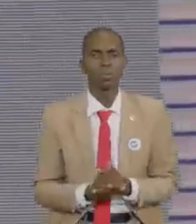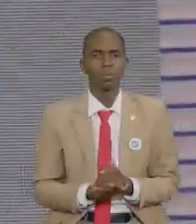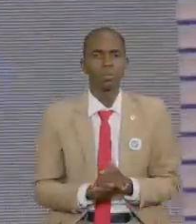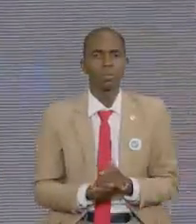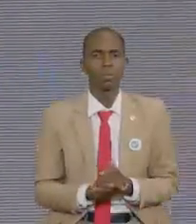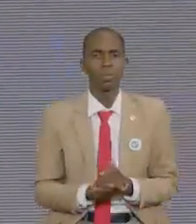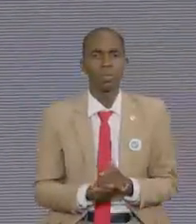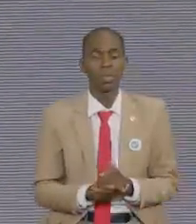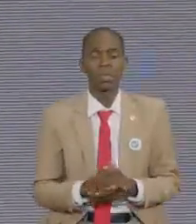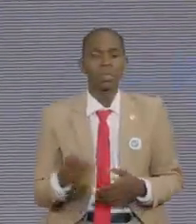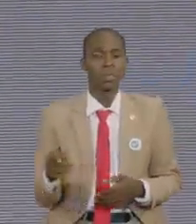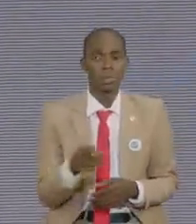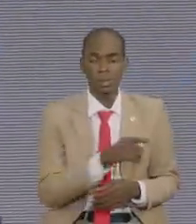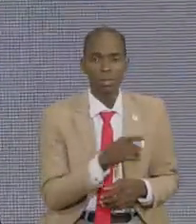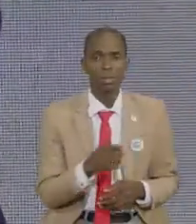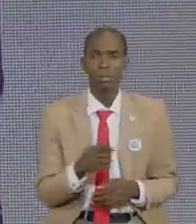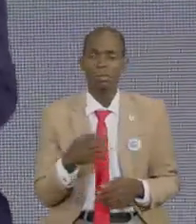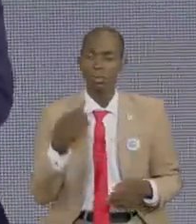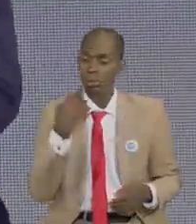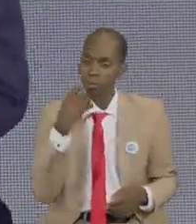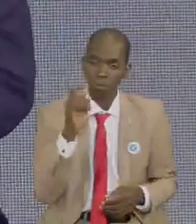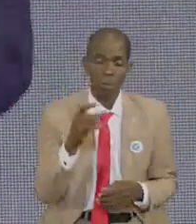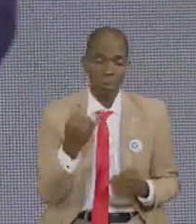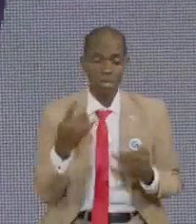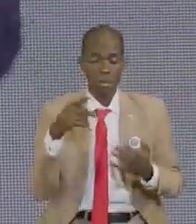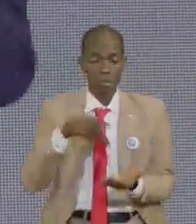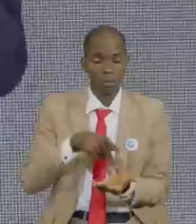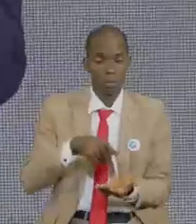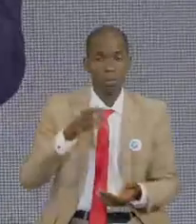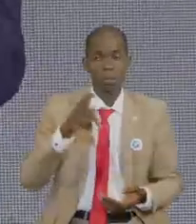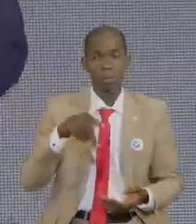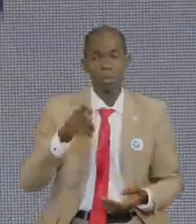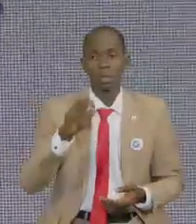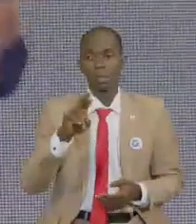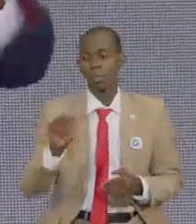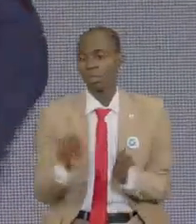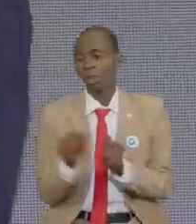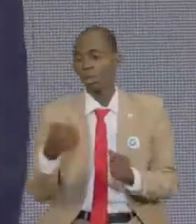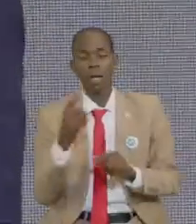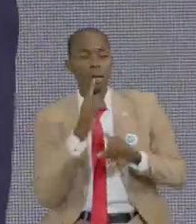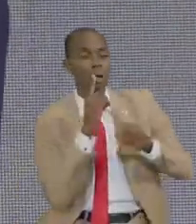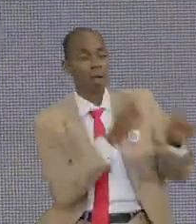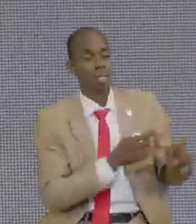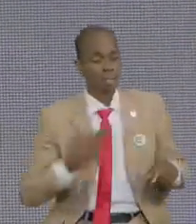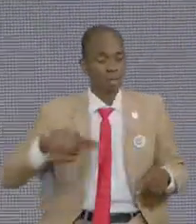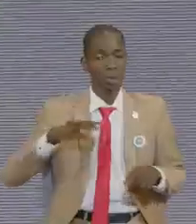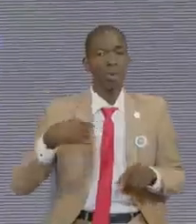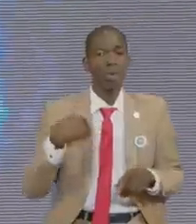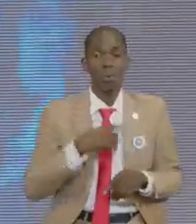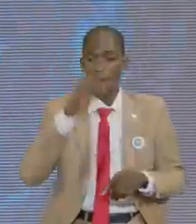they replied, "We ought to obey God more than men, rather than men."